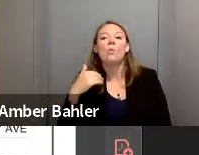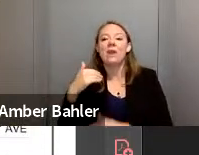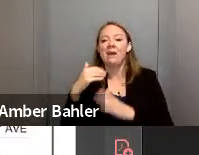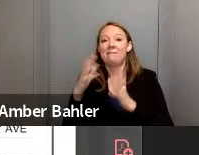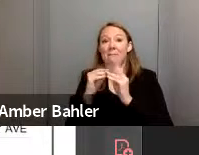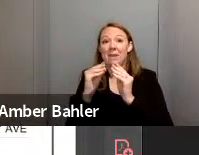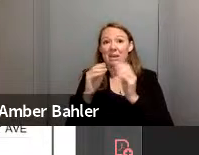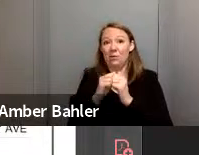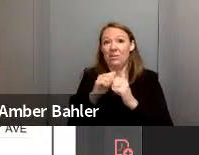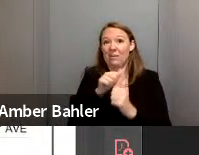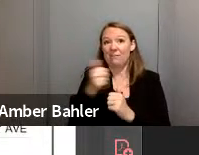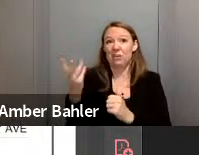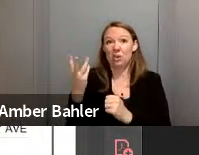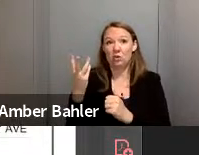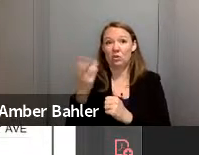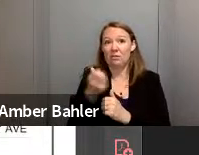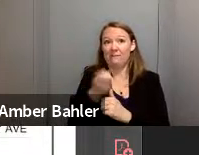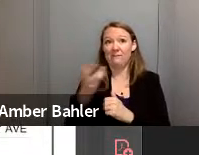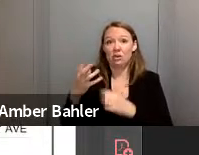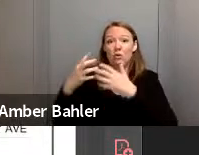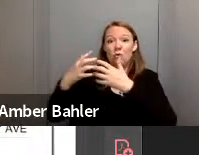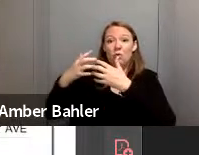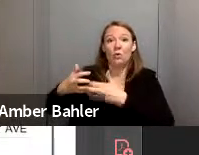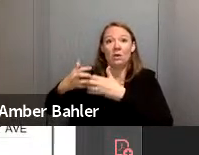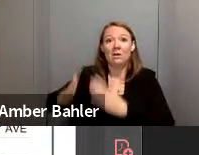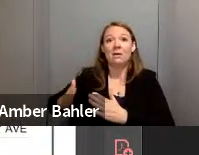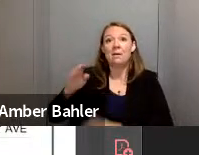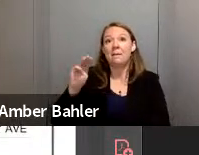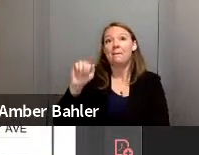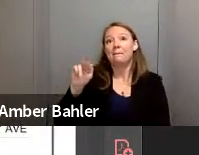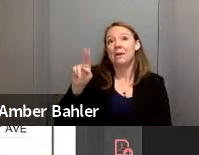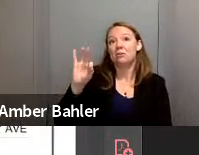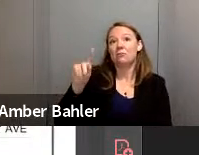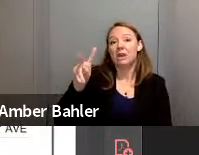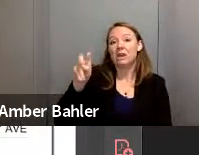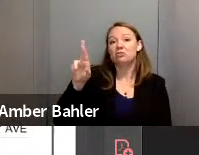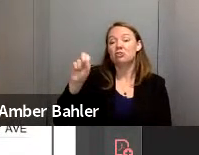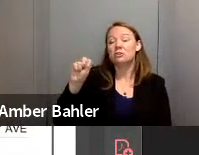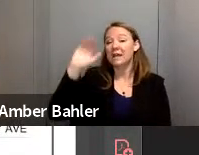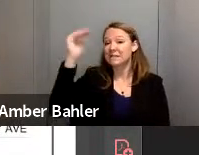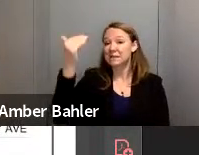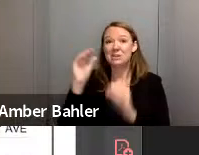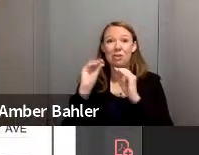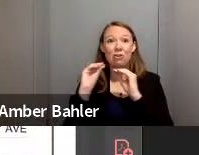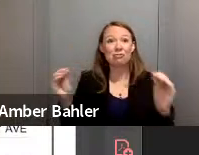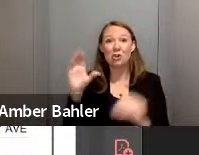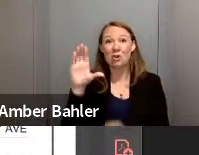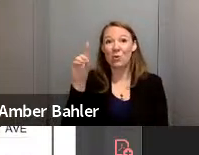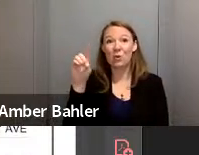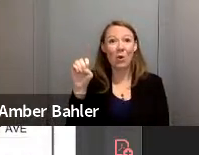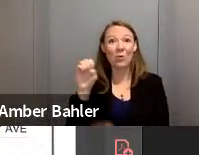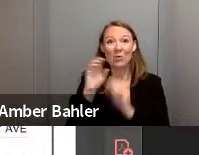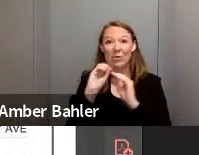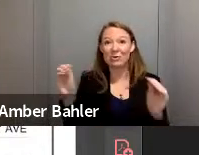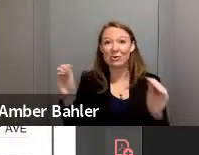manufacturers. It does not appear that there are any current code or guidelines for